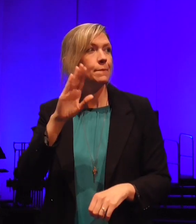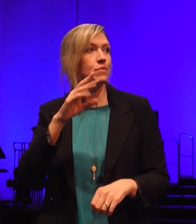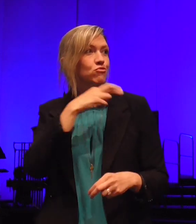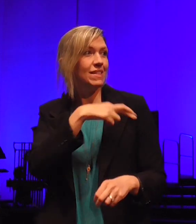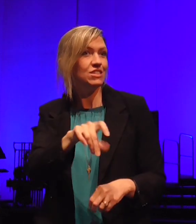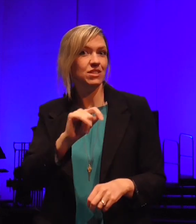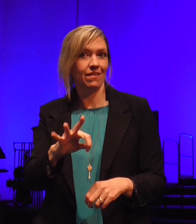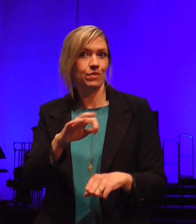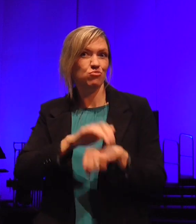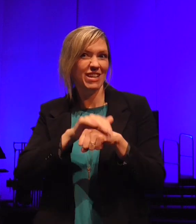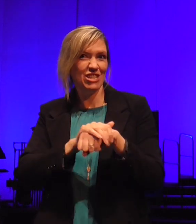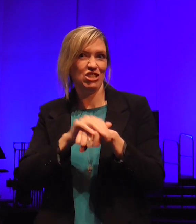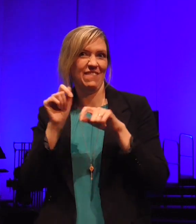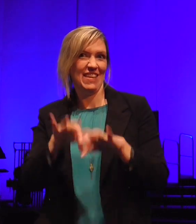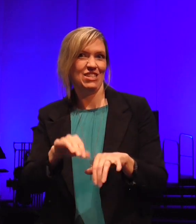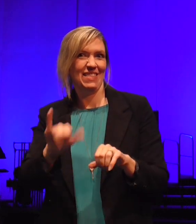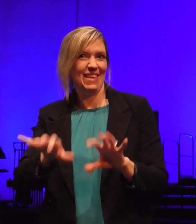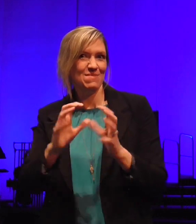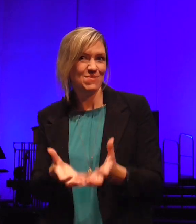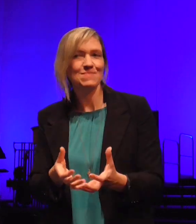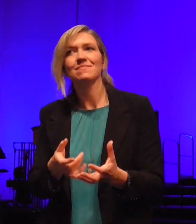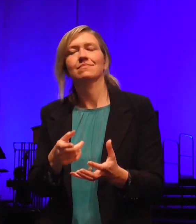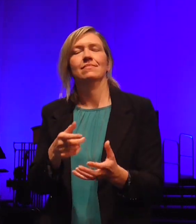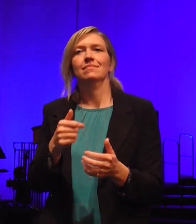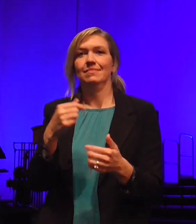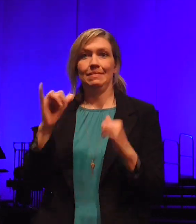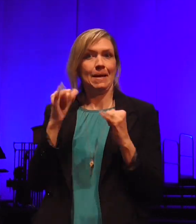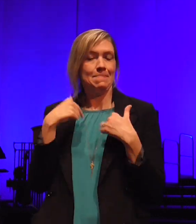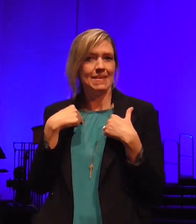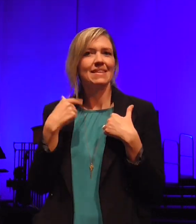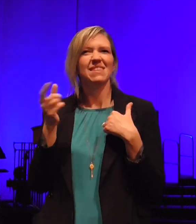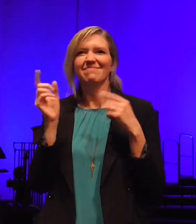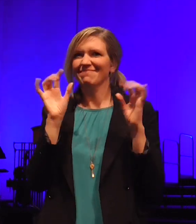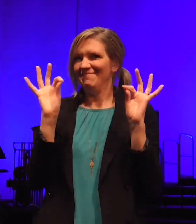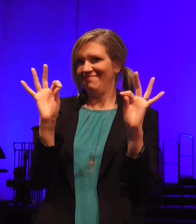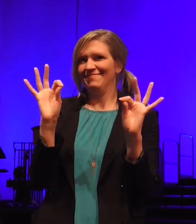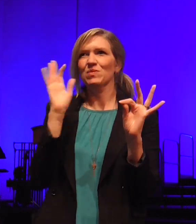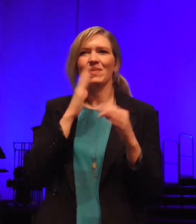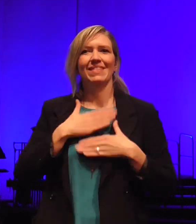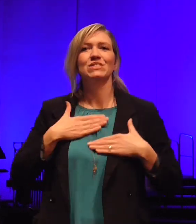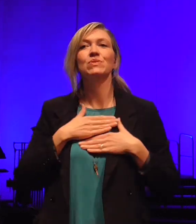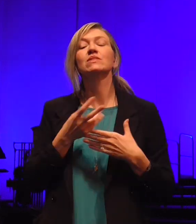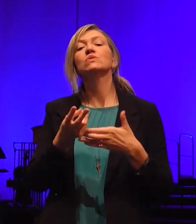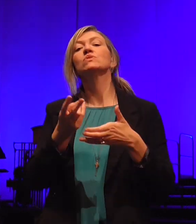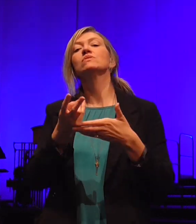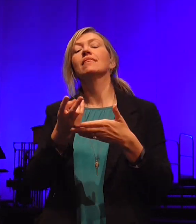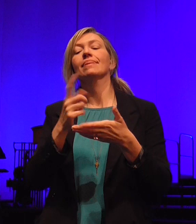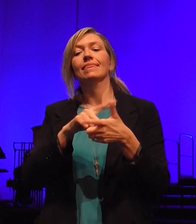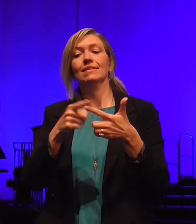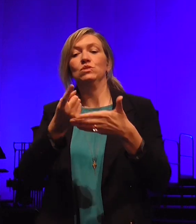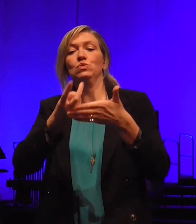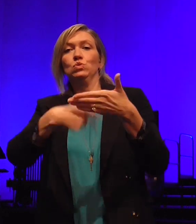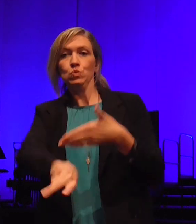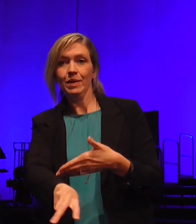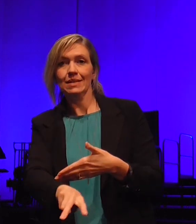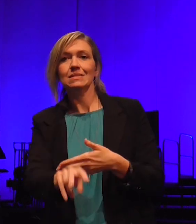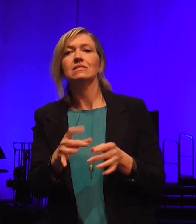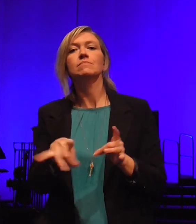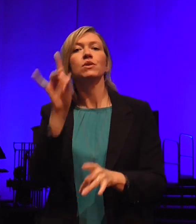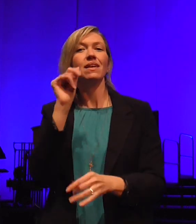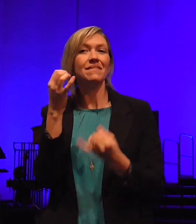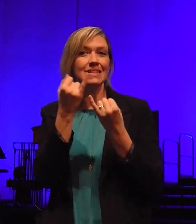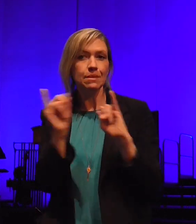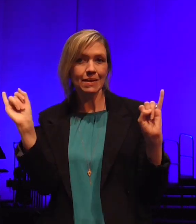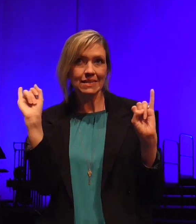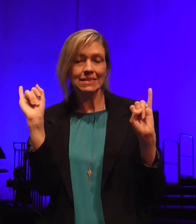like mine was, it's a great service to bring a friend to as well. And then in 2 weeks, our Spirit of Independence service, not only do we have a great service here